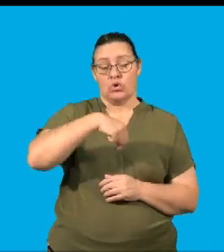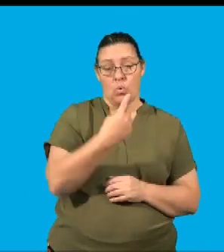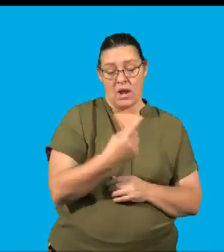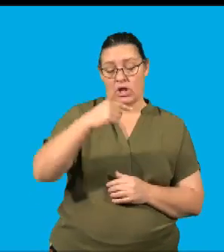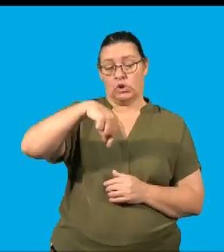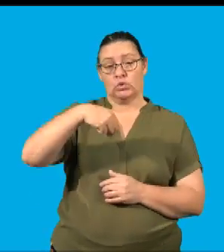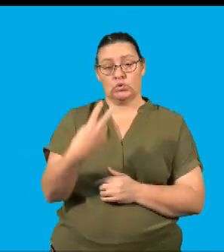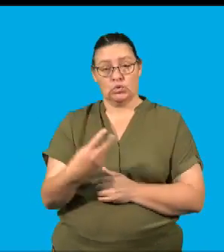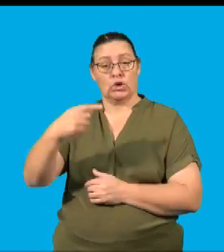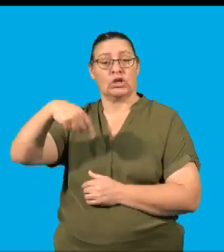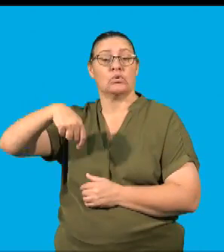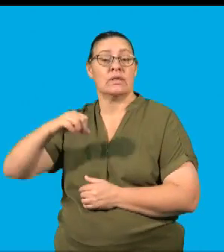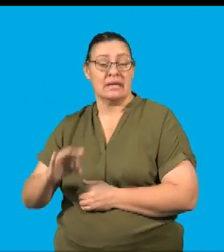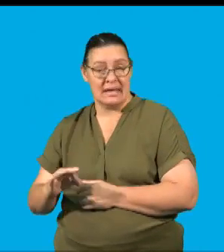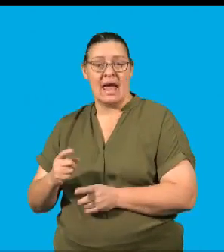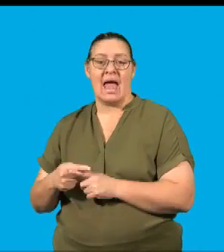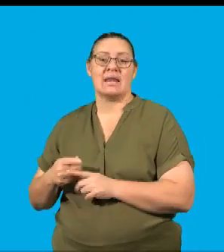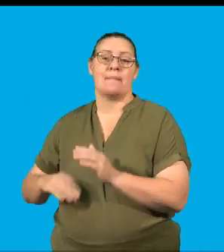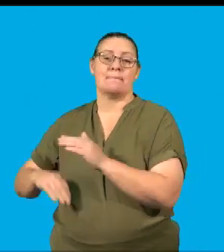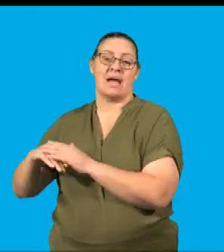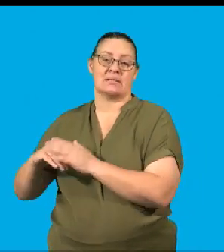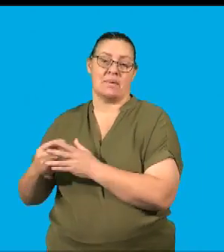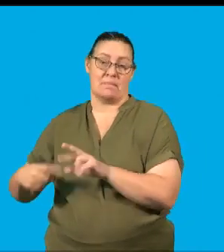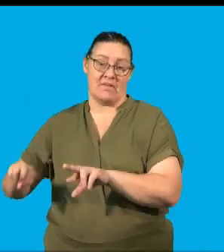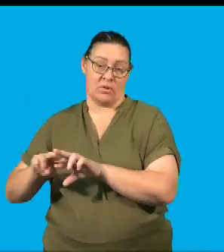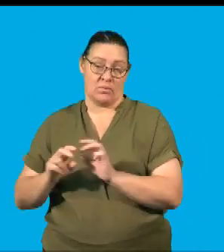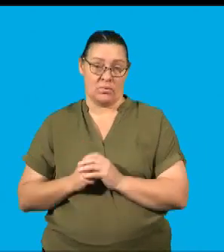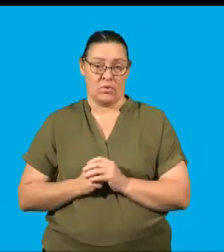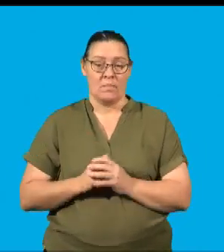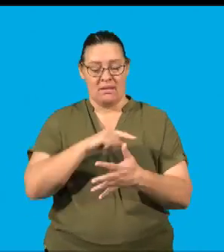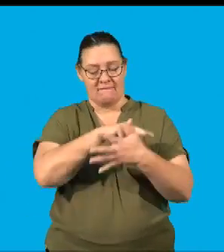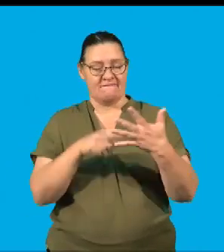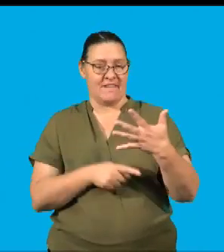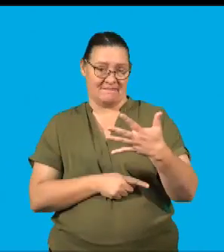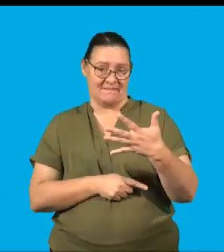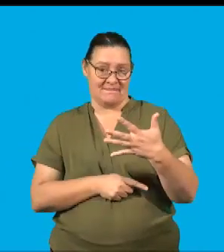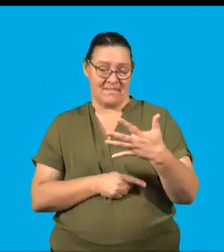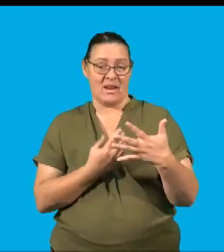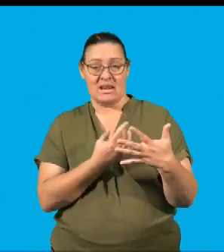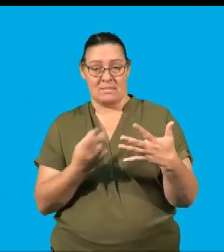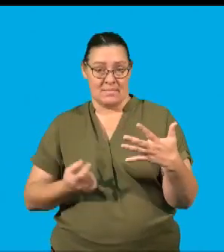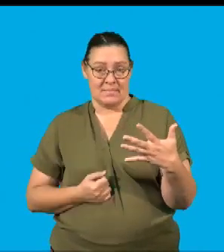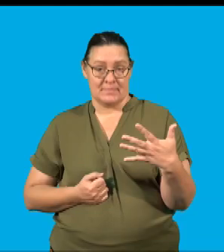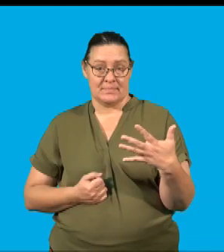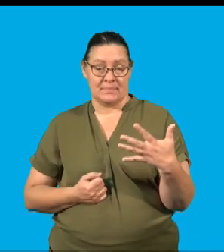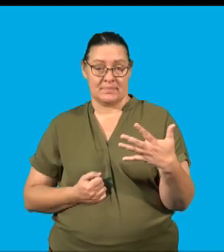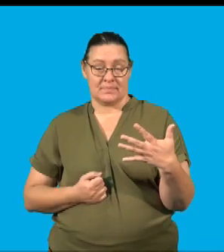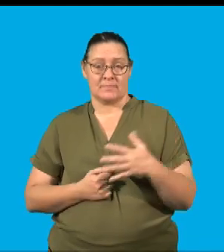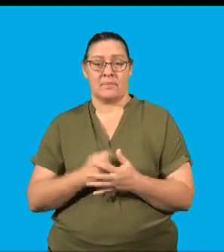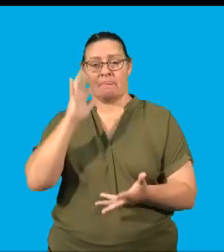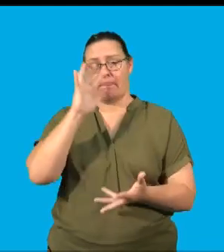1, quartile 2, quartile 3, and the maximum value. So that is your 5-number